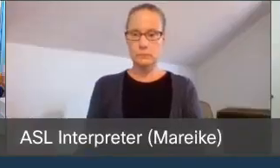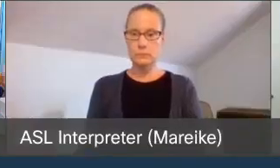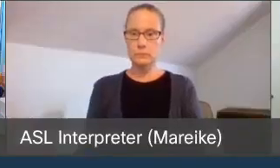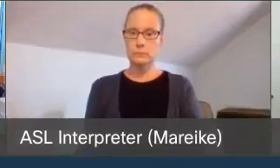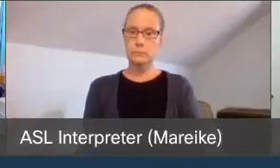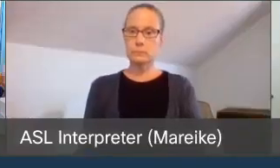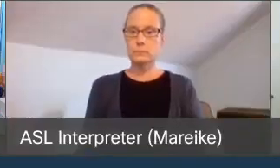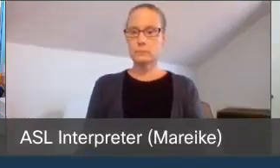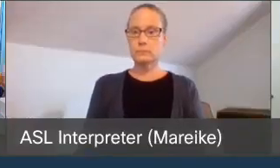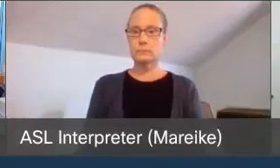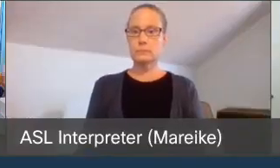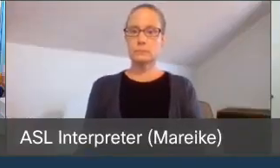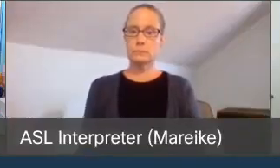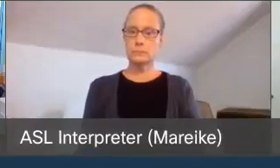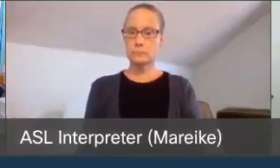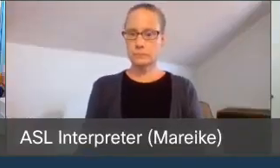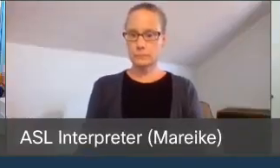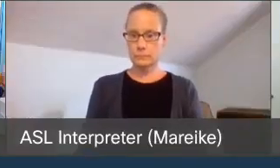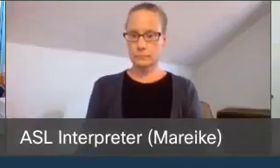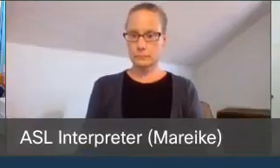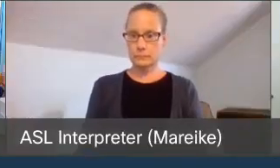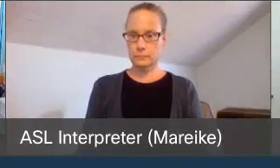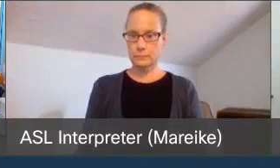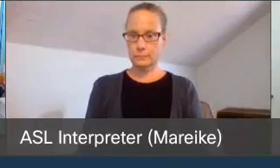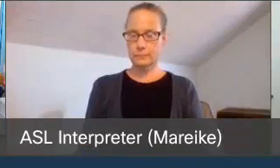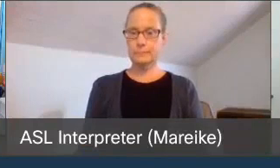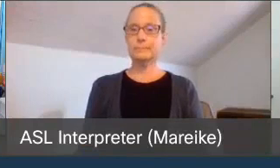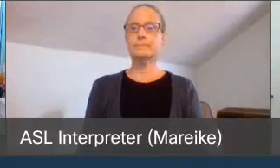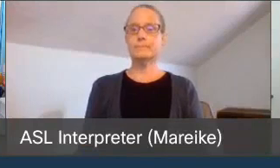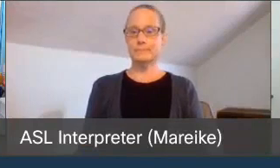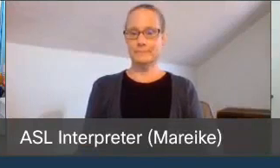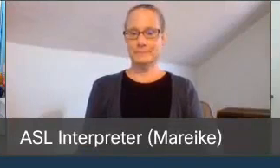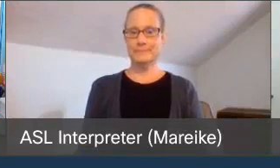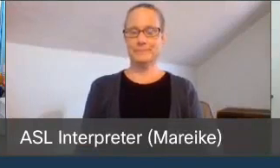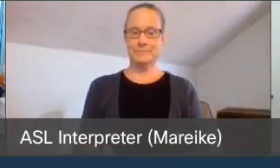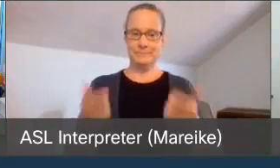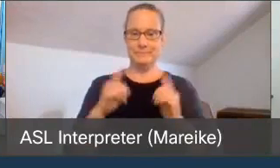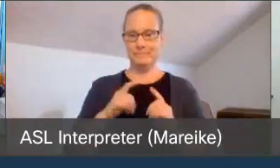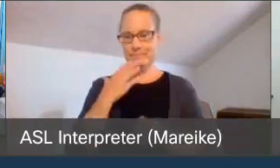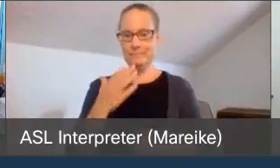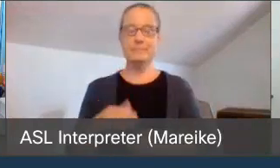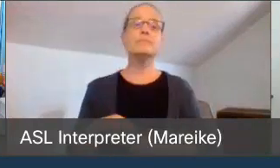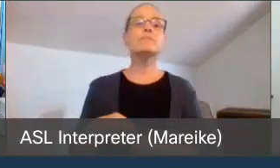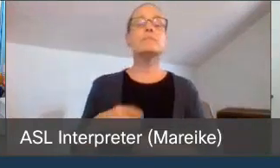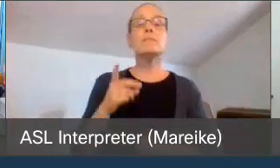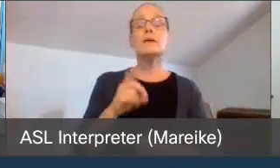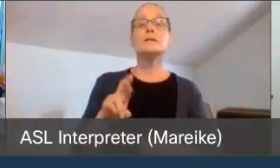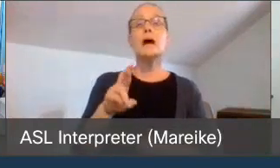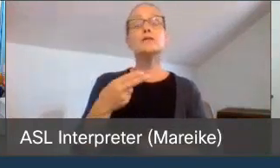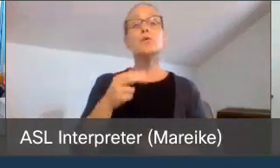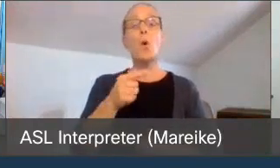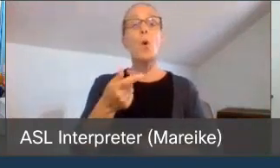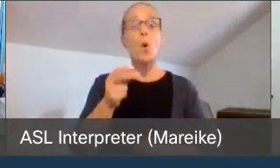joining us. I'd like to let everybody know that Dr. Hogan authored a fact sheet for this webinar